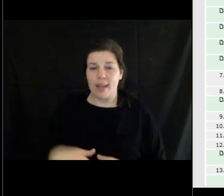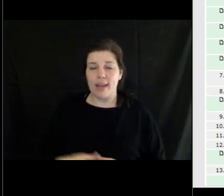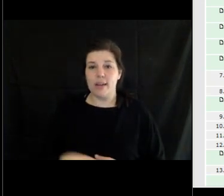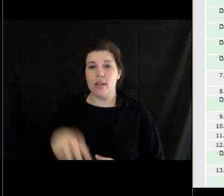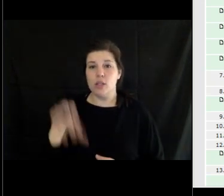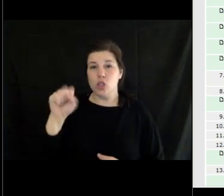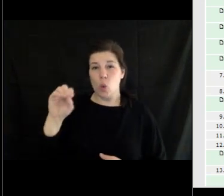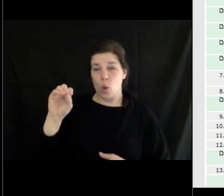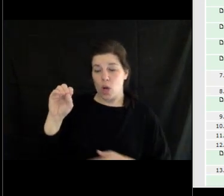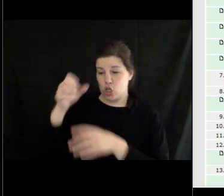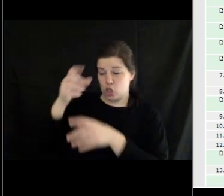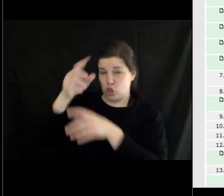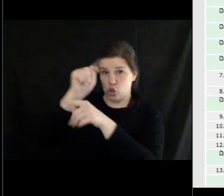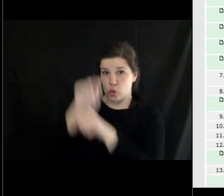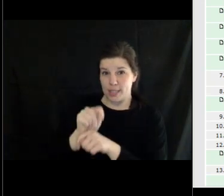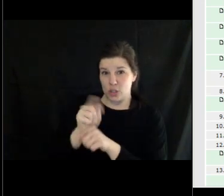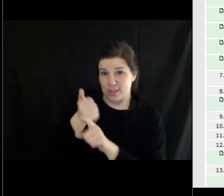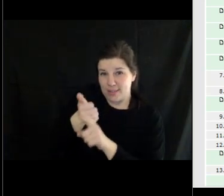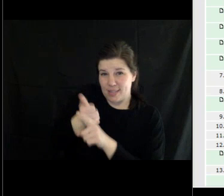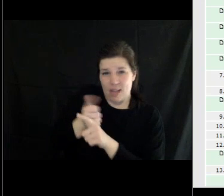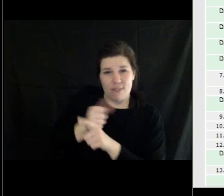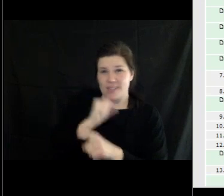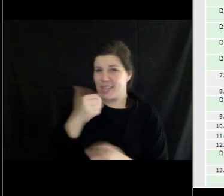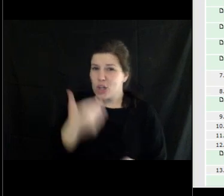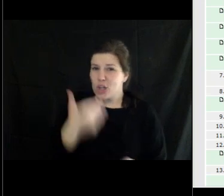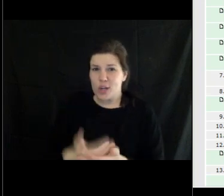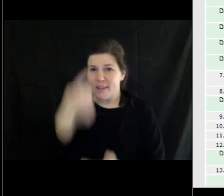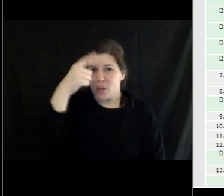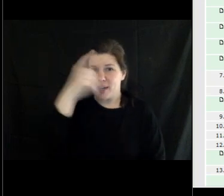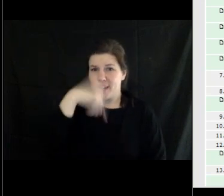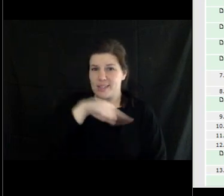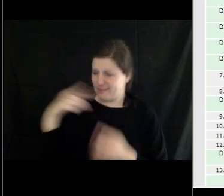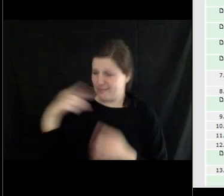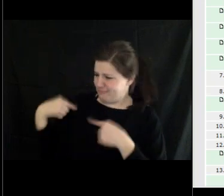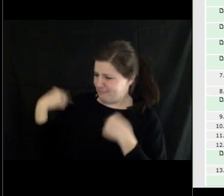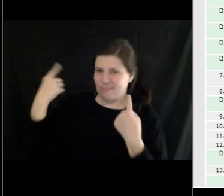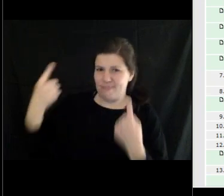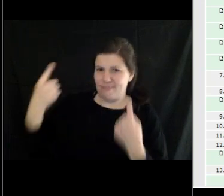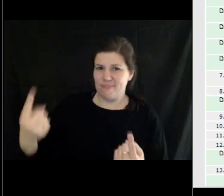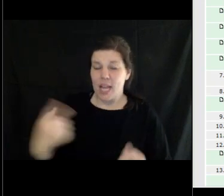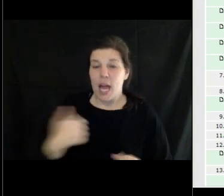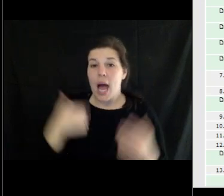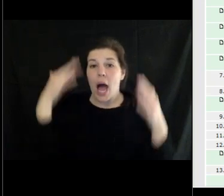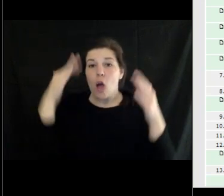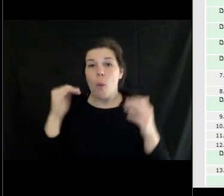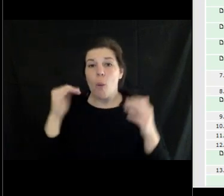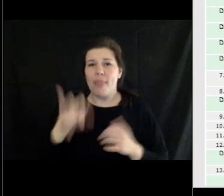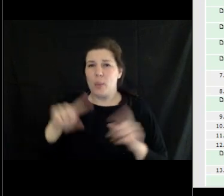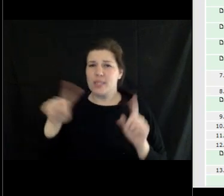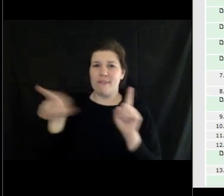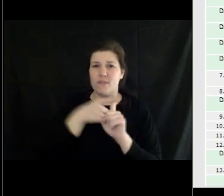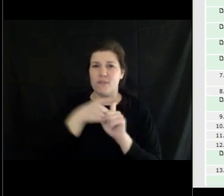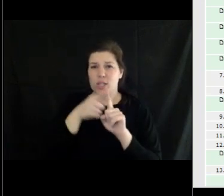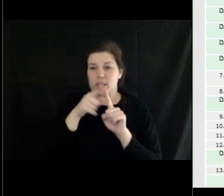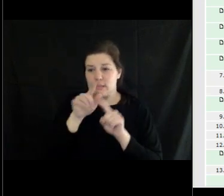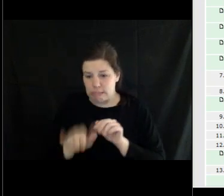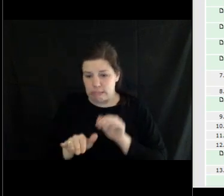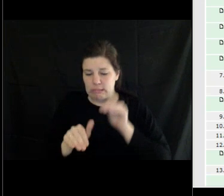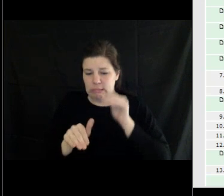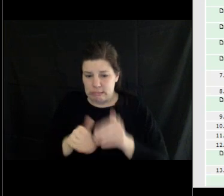good for us. And hopefully that was the first step in us actually making progress